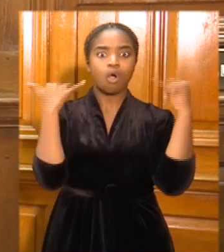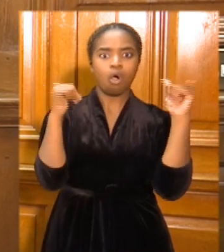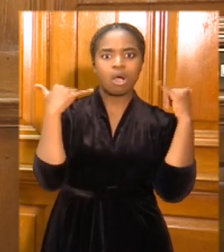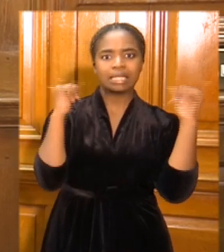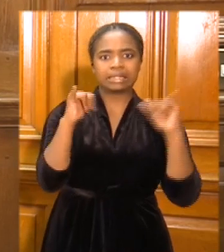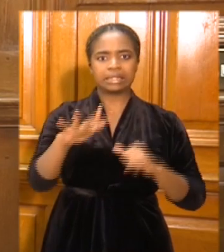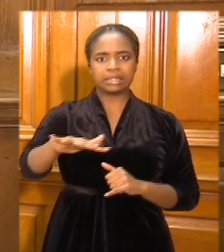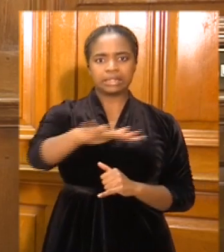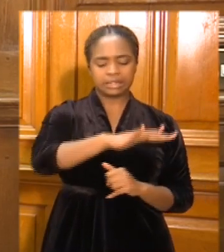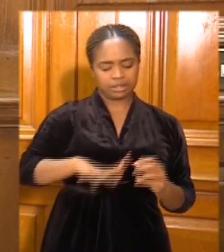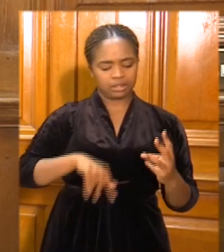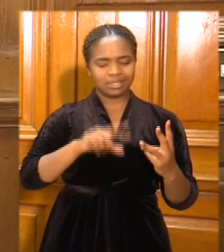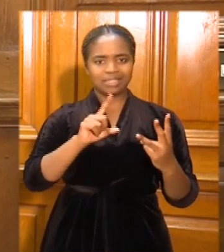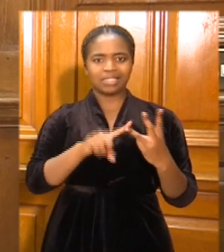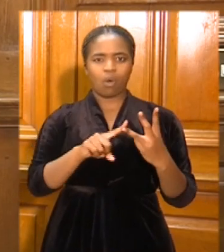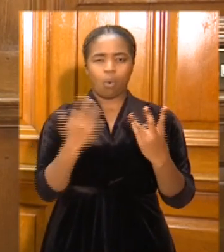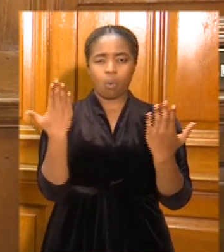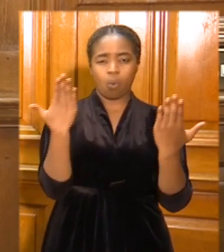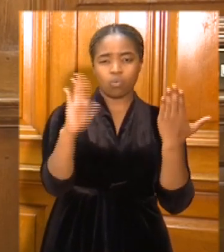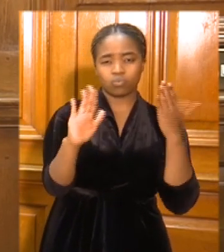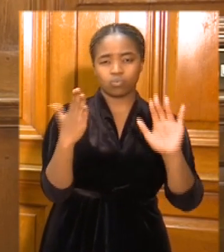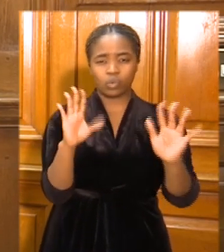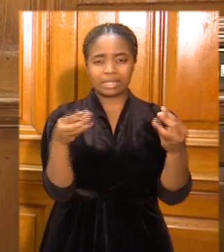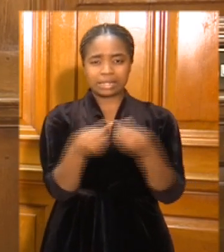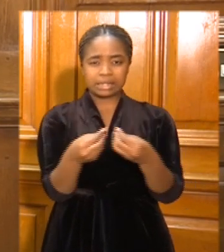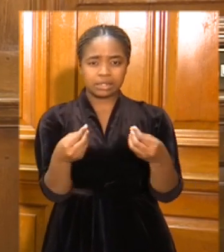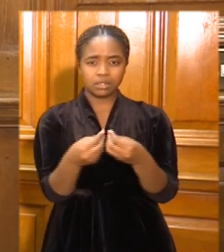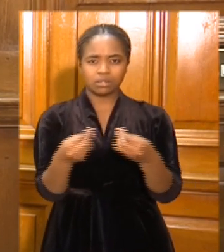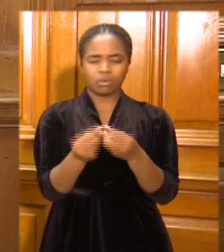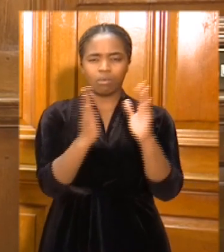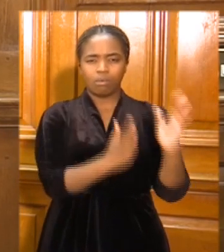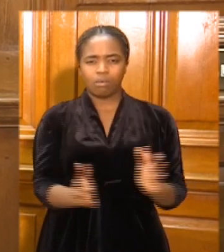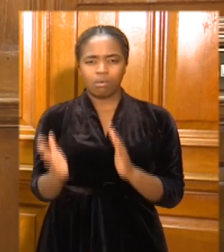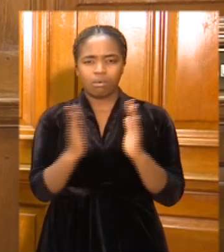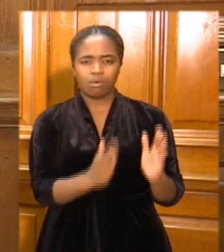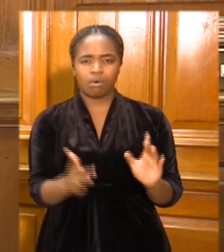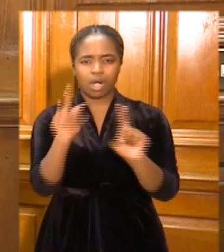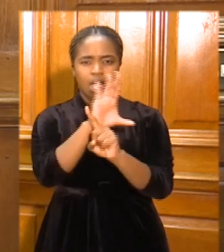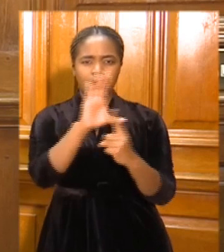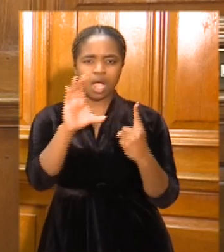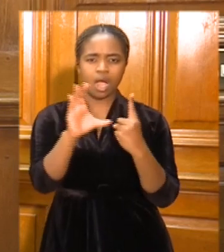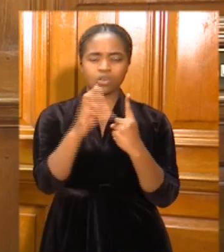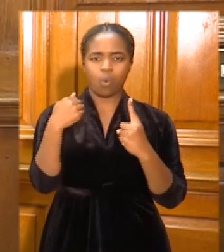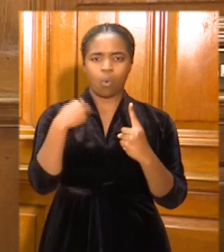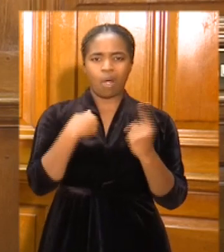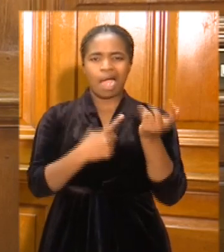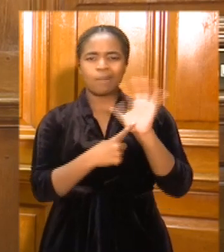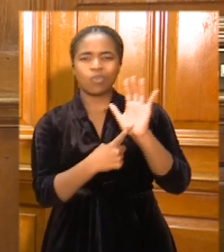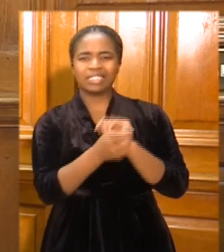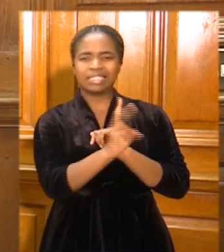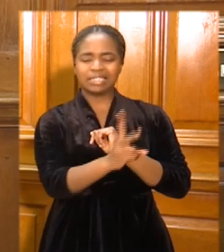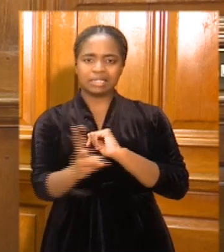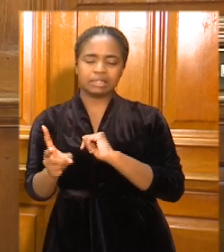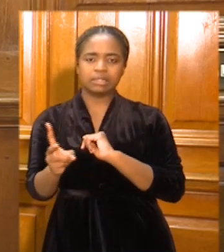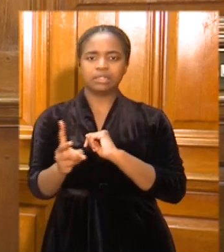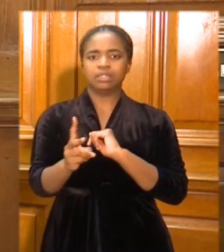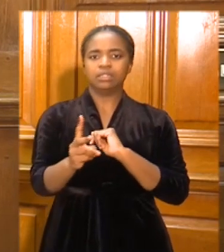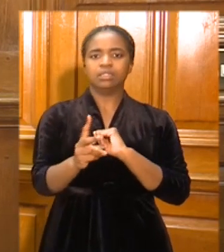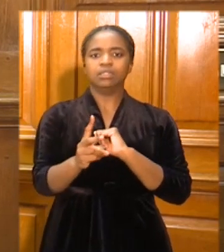recreational, exhibitional, organizational, or similar activities may take